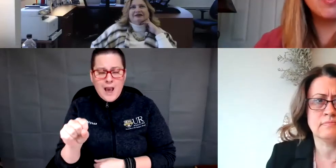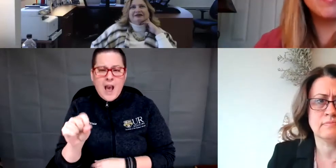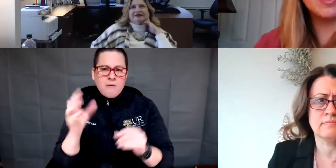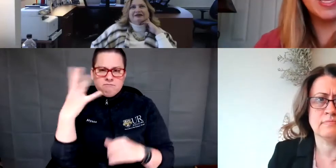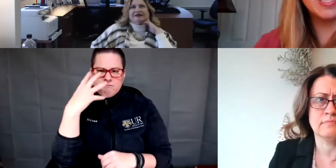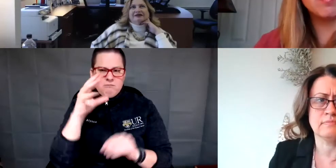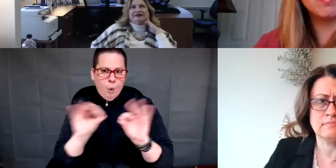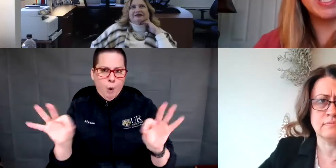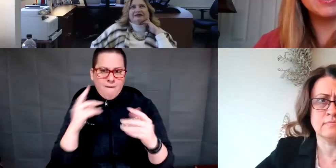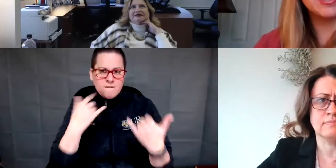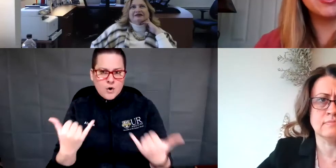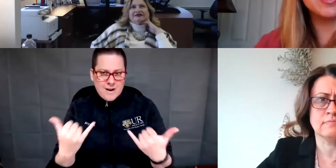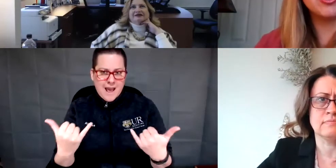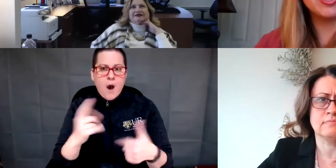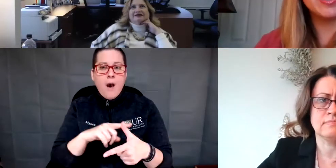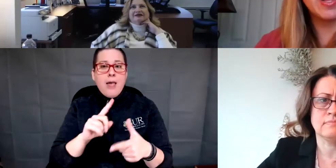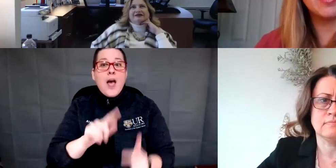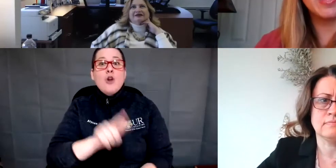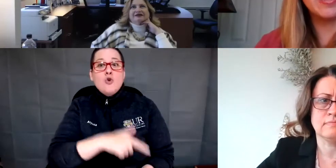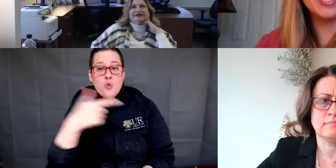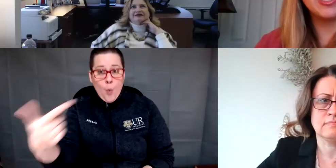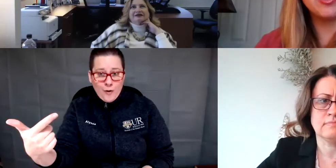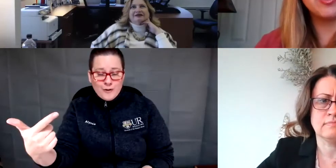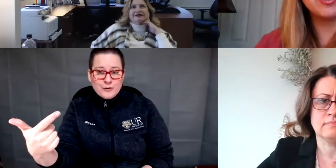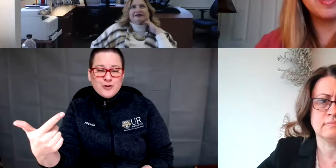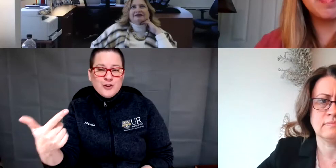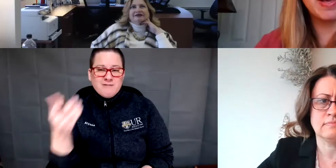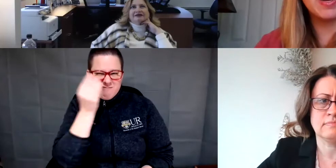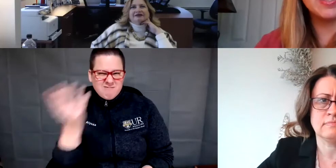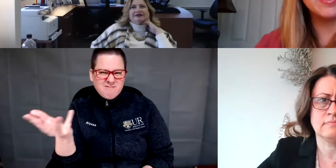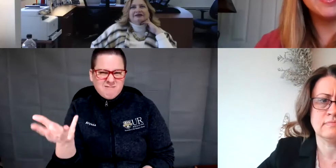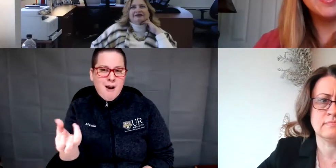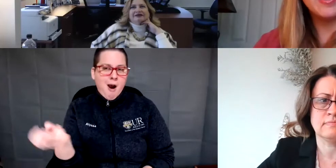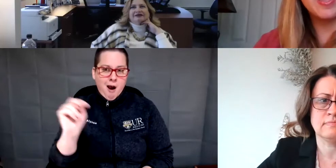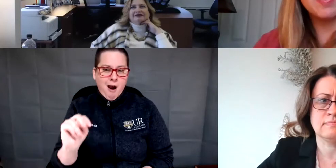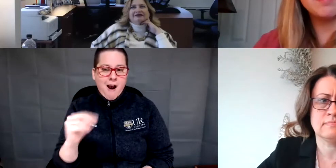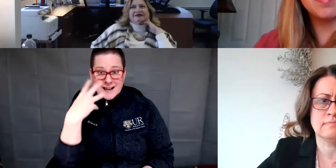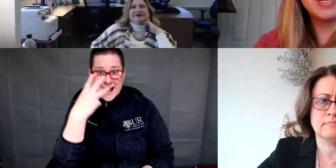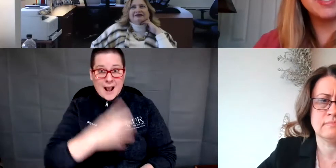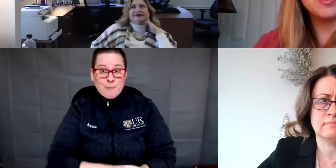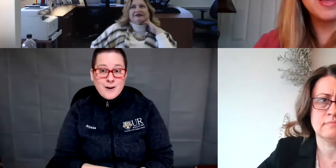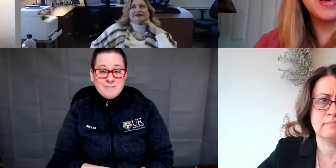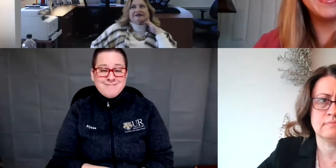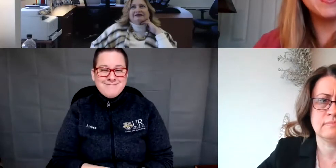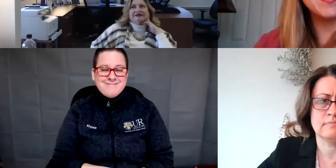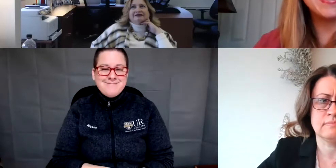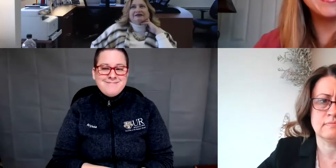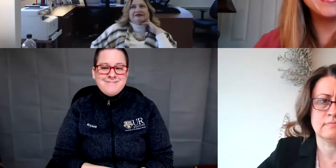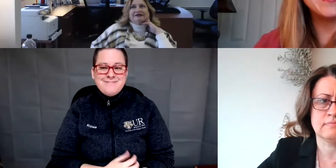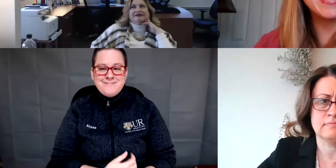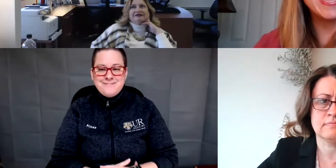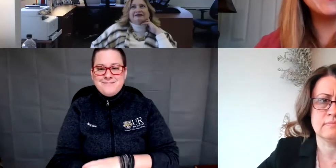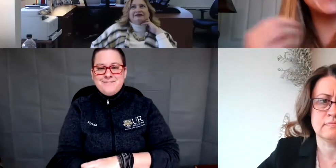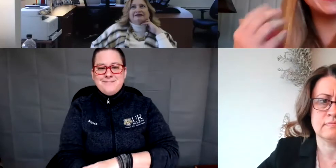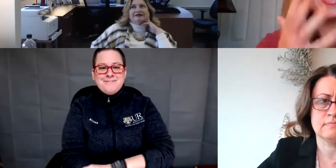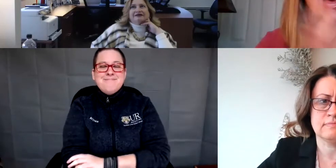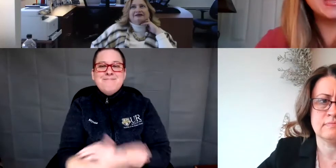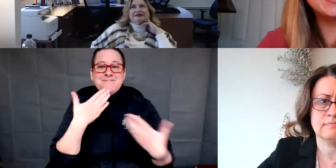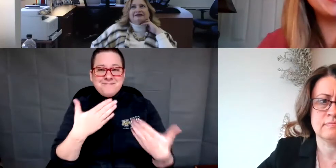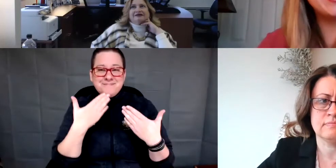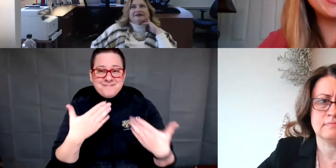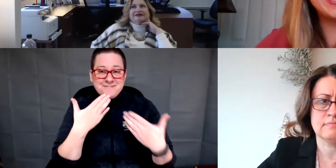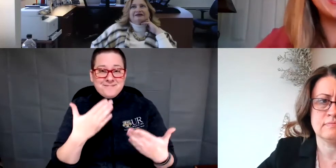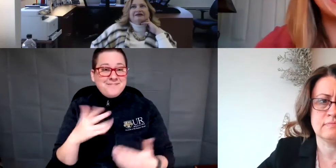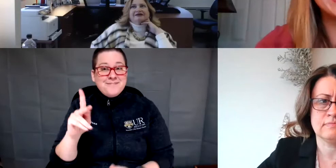for now if you'd like. And when we get to your section, I'll let you know to turn it back on, and we can do that as well. So thank you. And